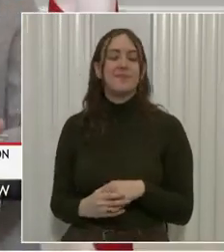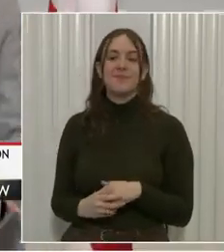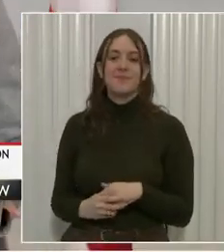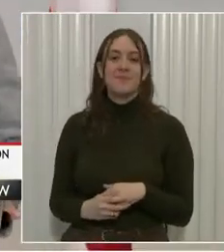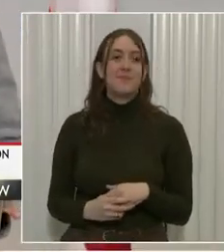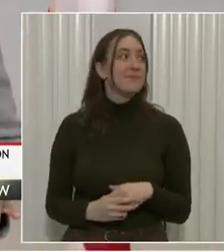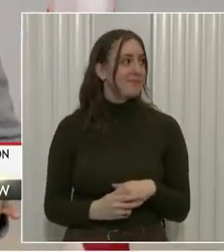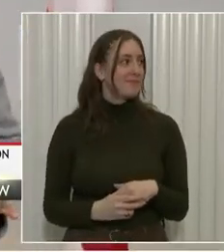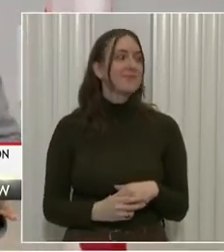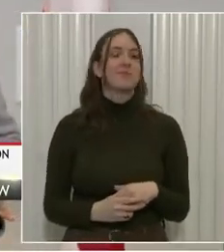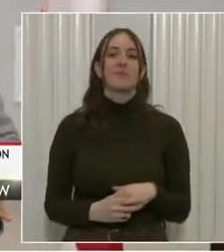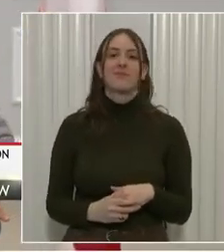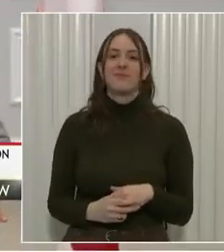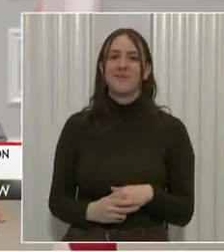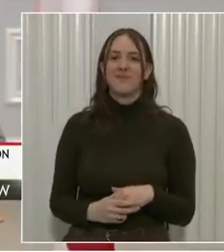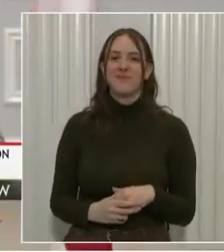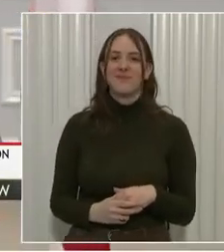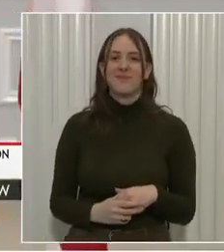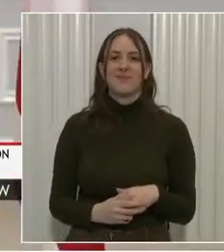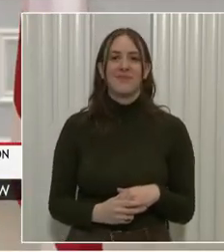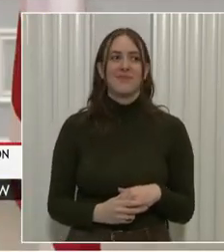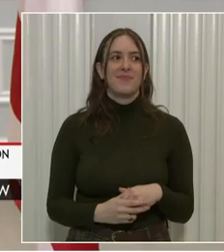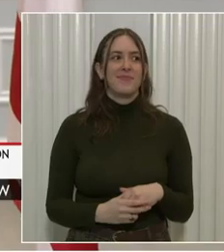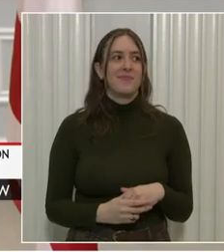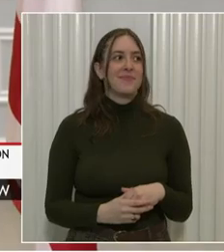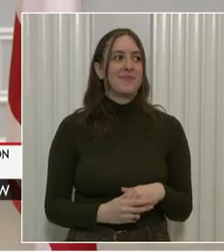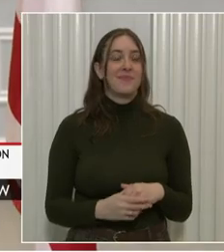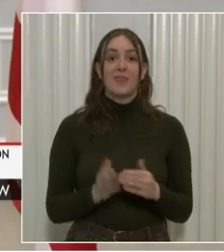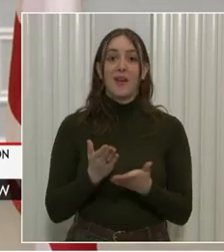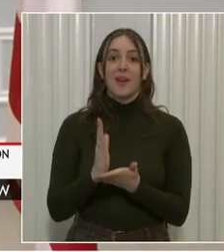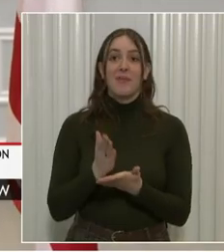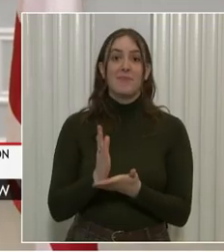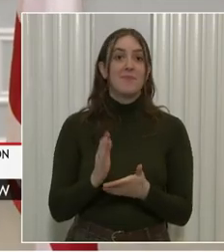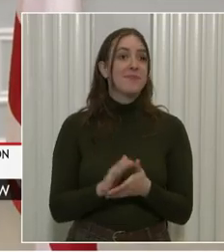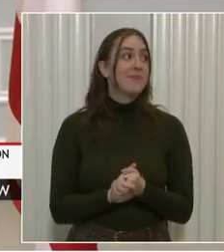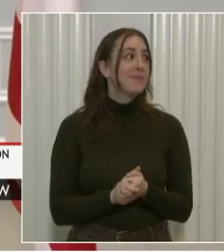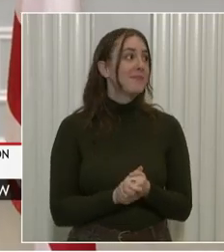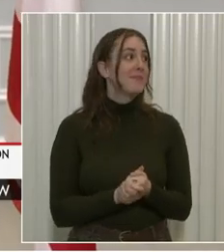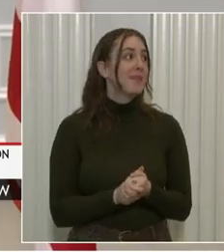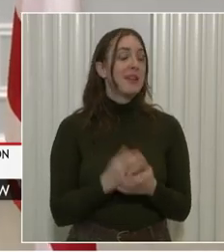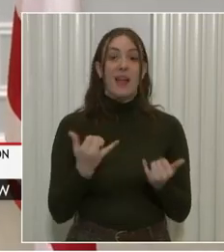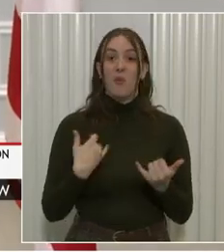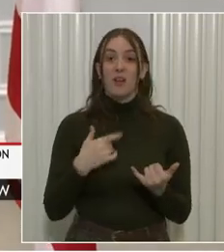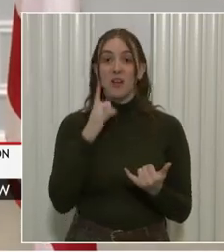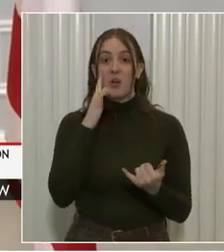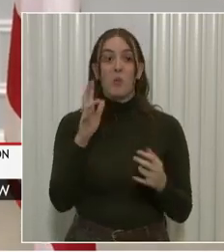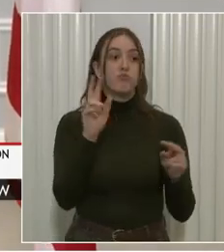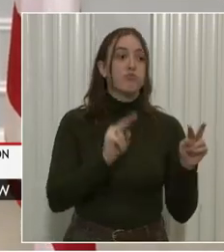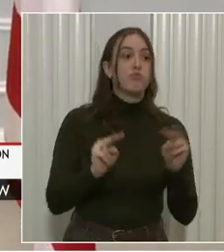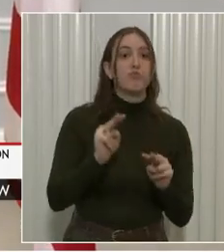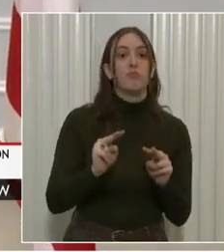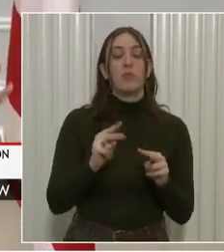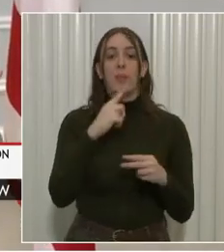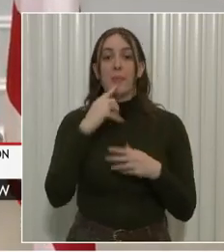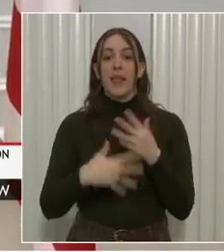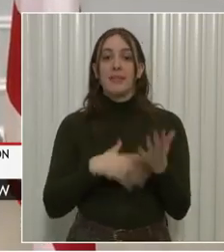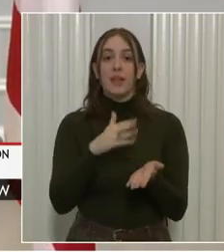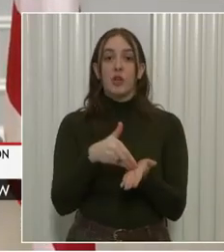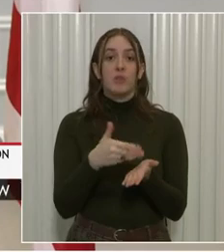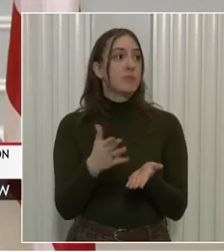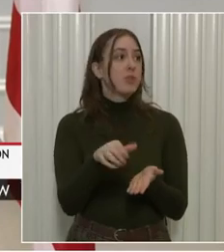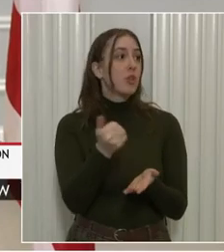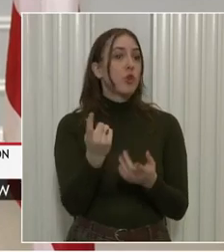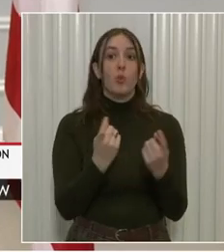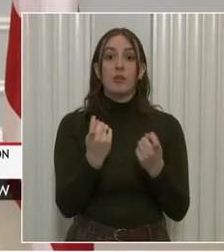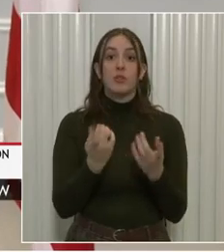All right. Where are we going now? To the blood center? Any other questions? Nobody's answering? Okay,